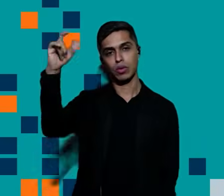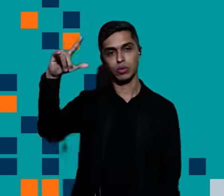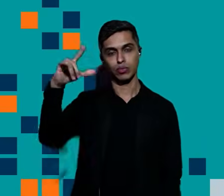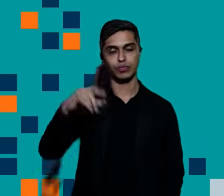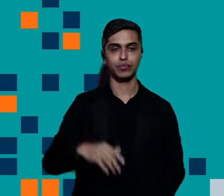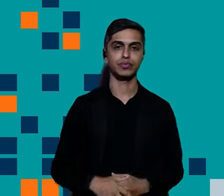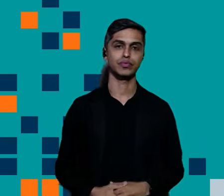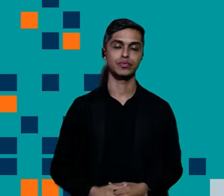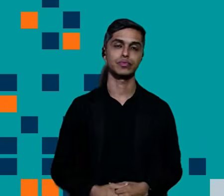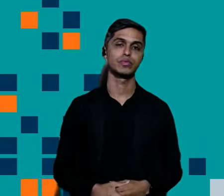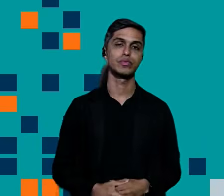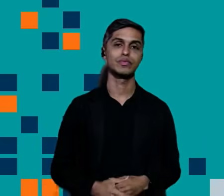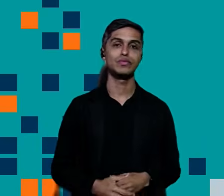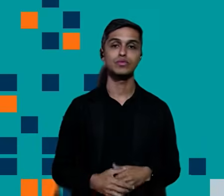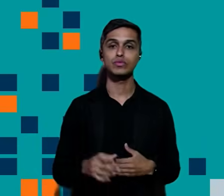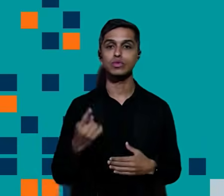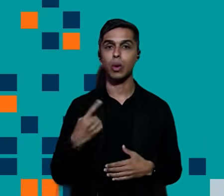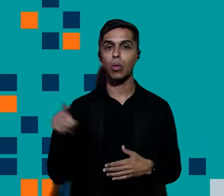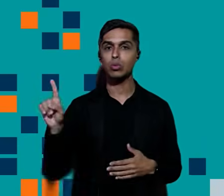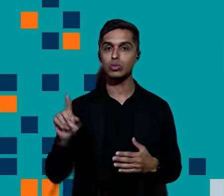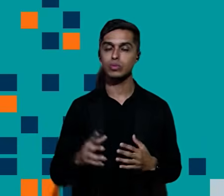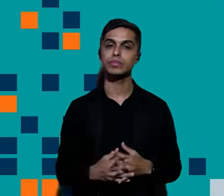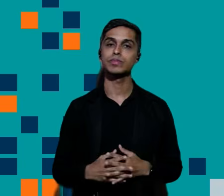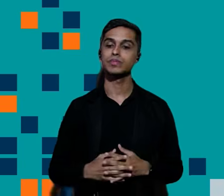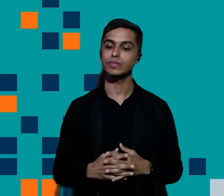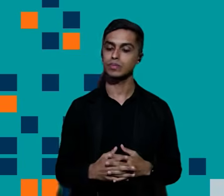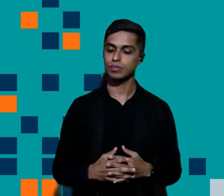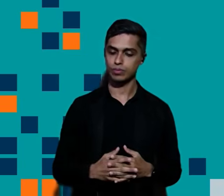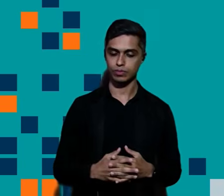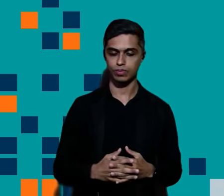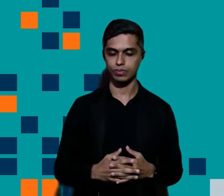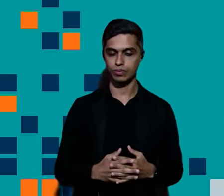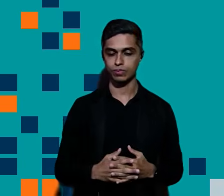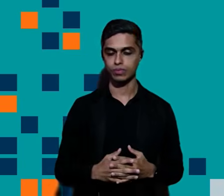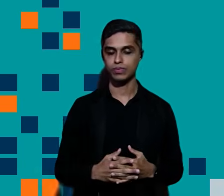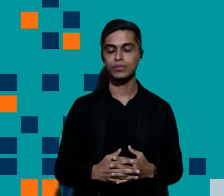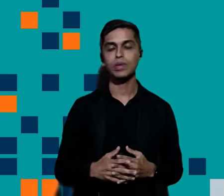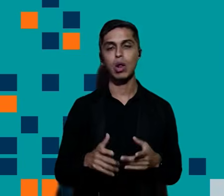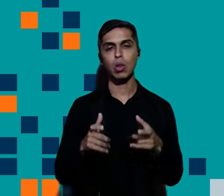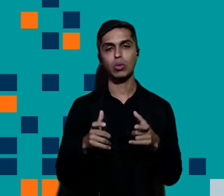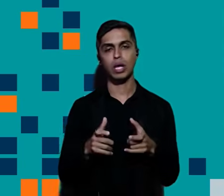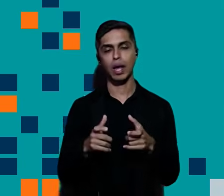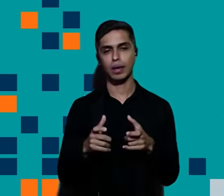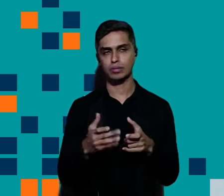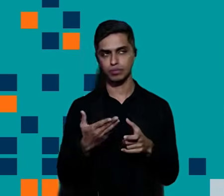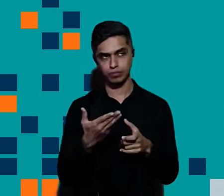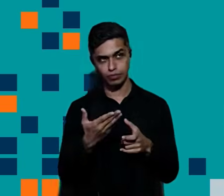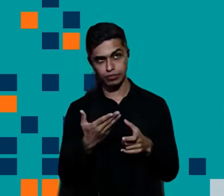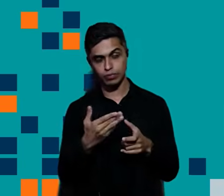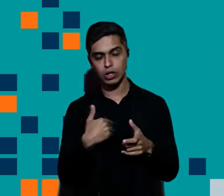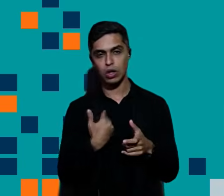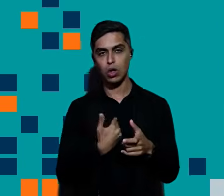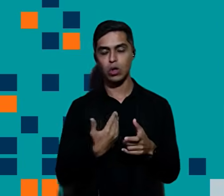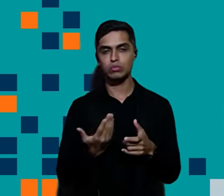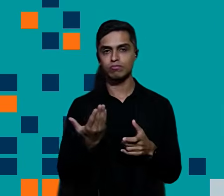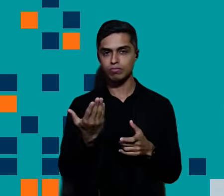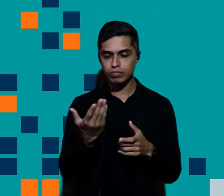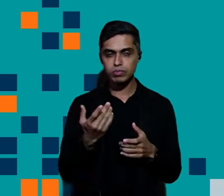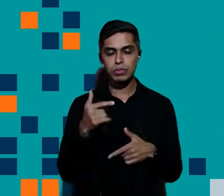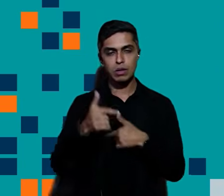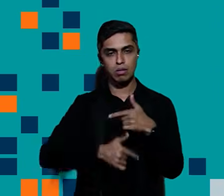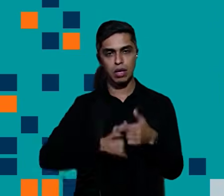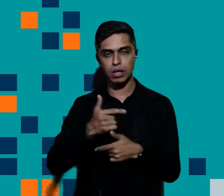And the last one is this little temple we're working on, very, very small. The inspiration of